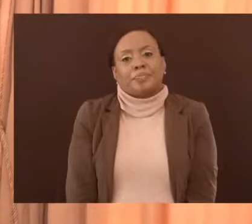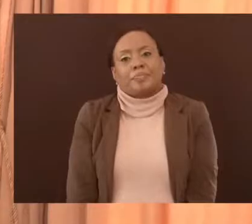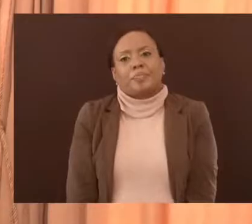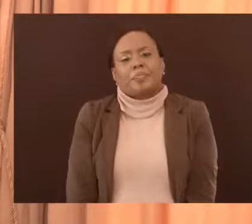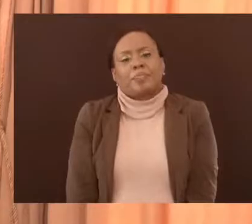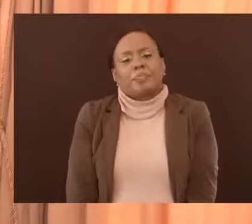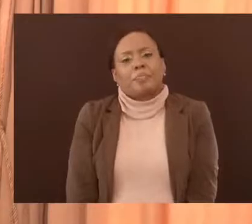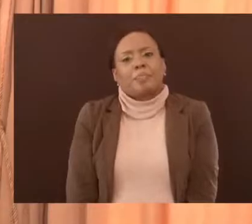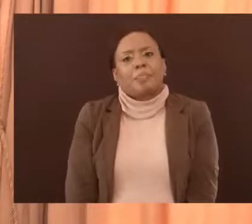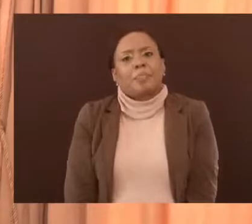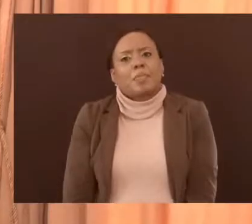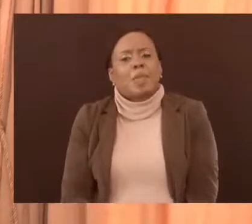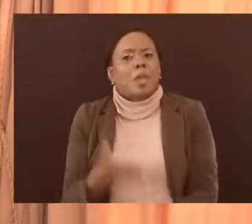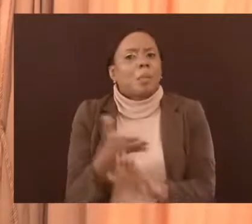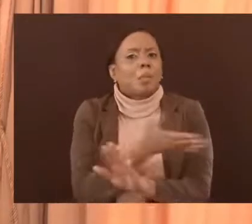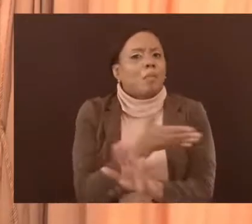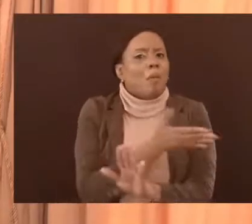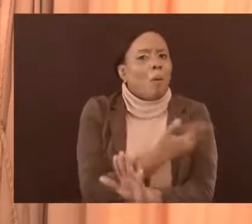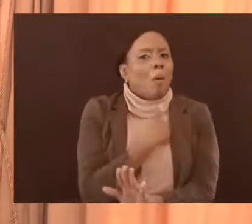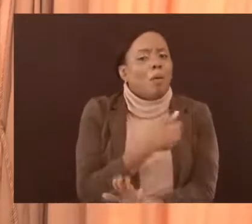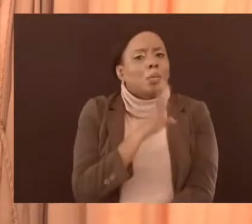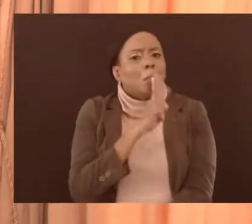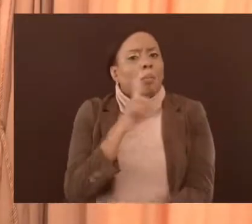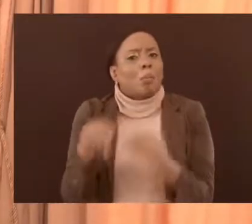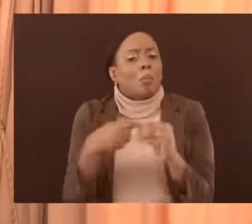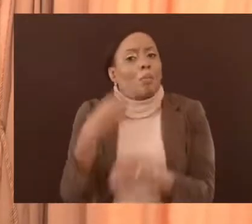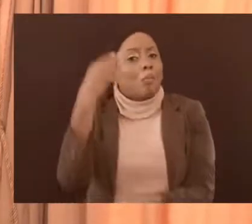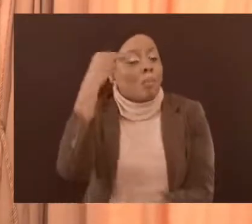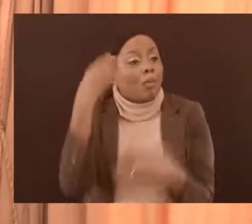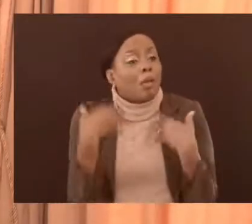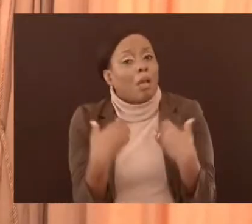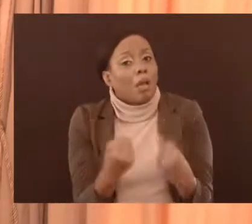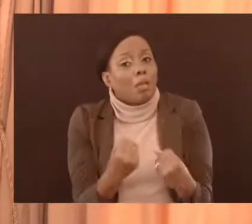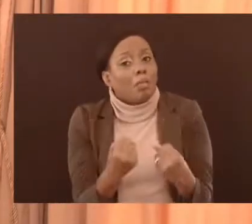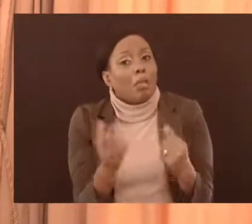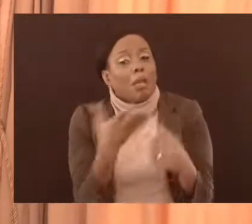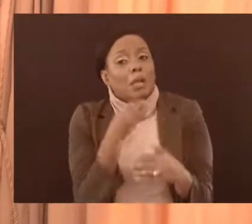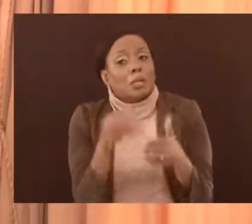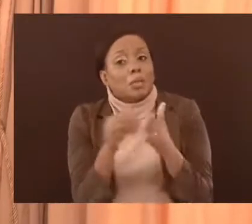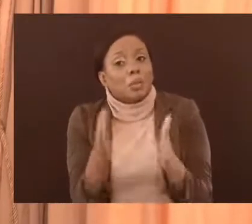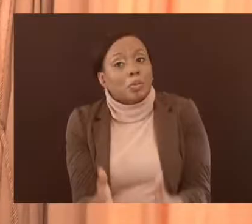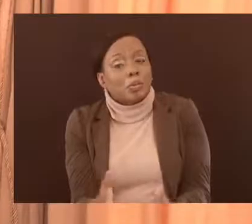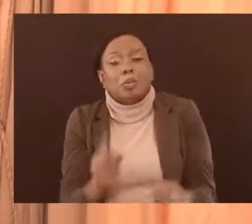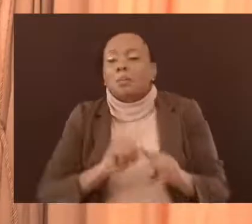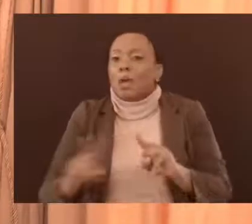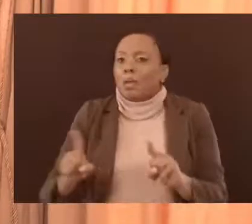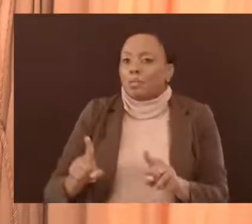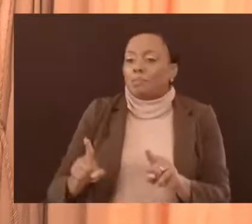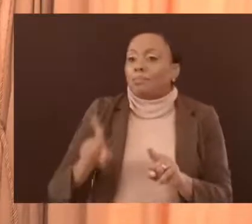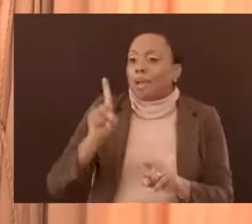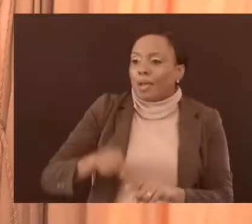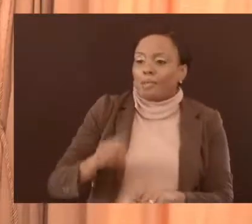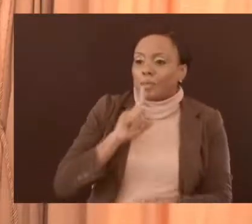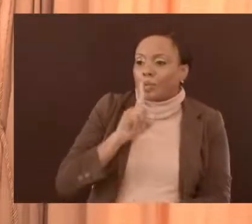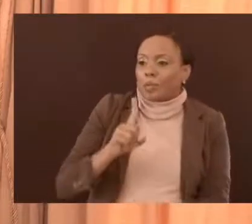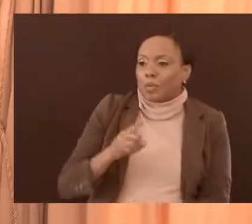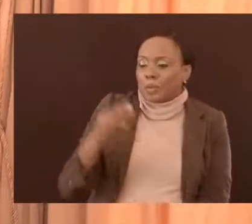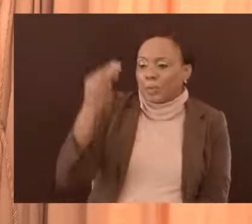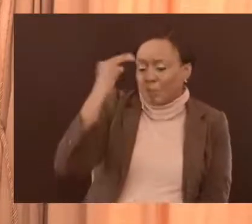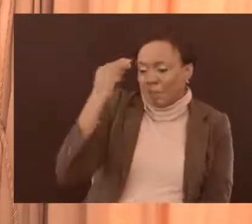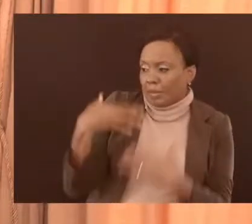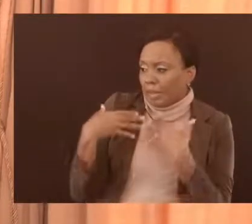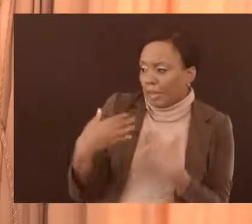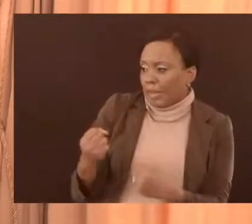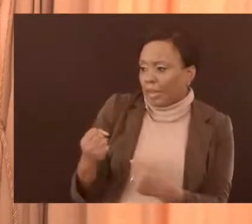about mental health and wellness as I spoke about the students, but we also must ensure that